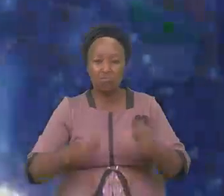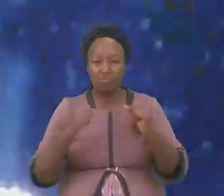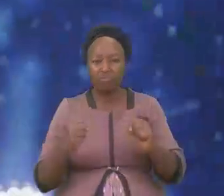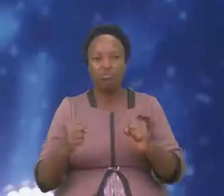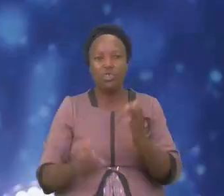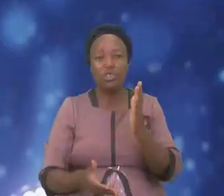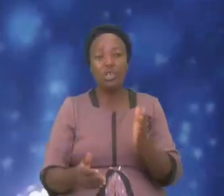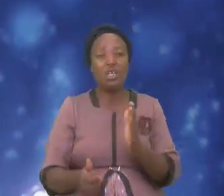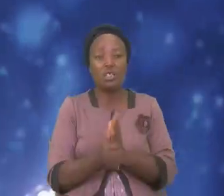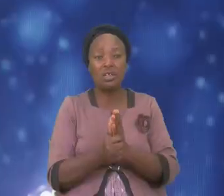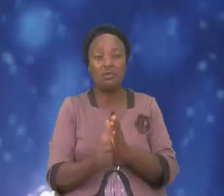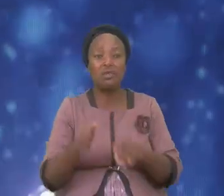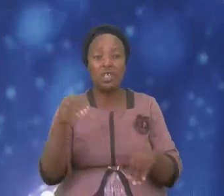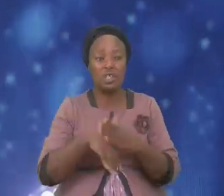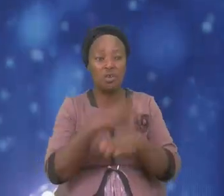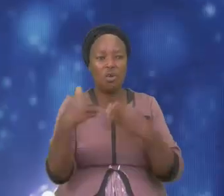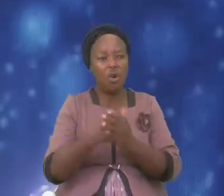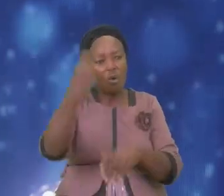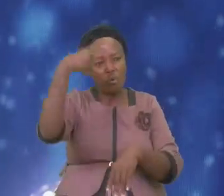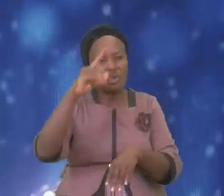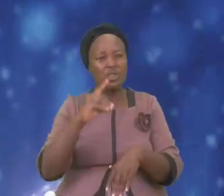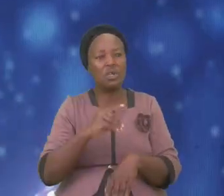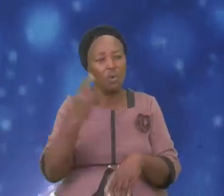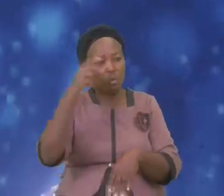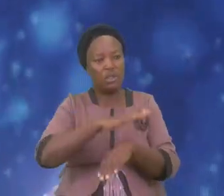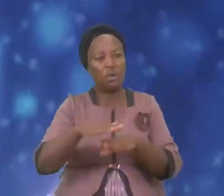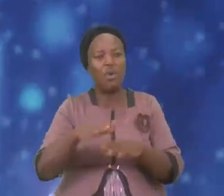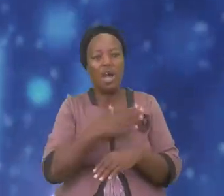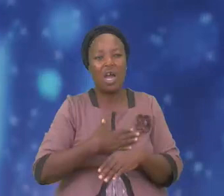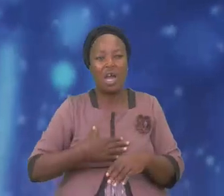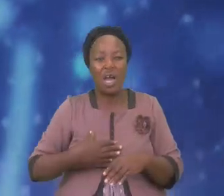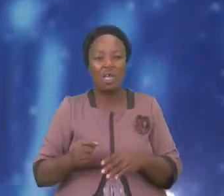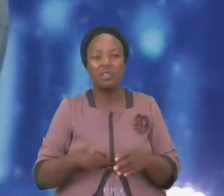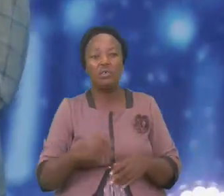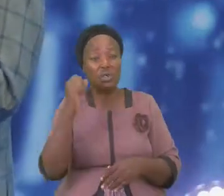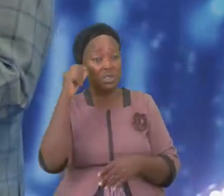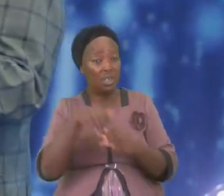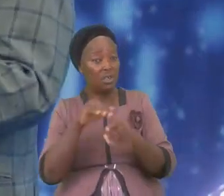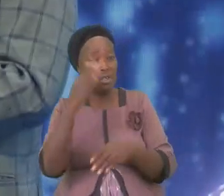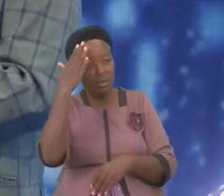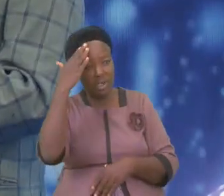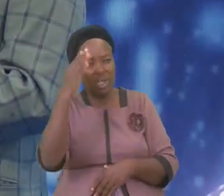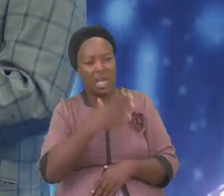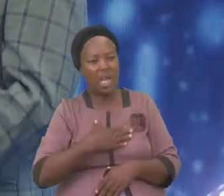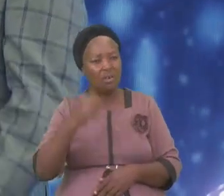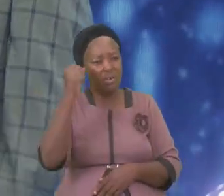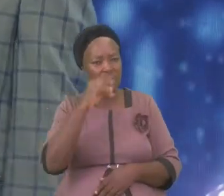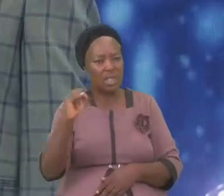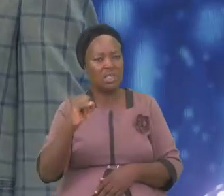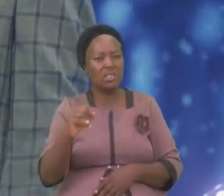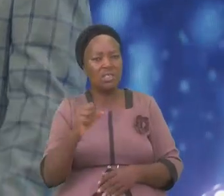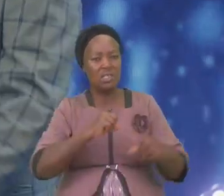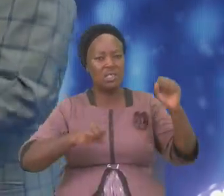understanding science, and such as had ability in them to stand in the king's palace,